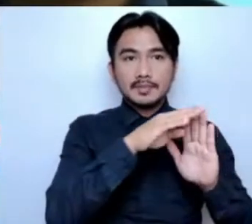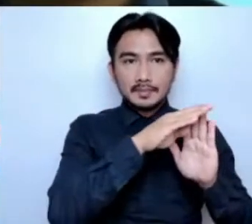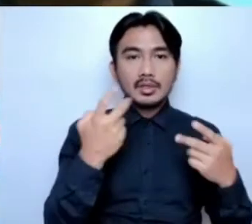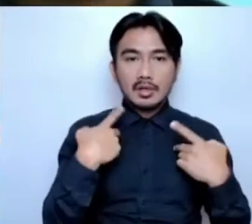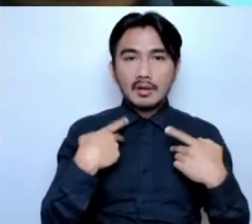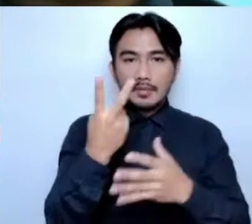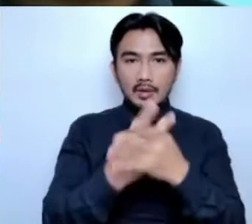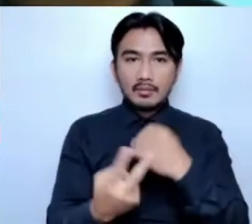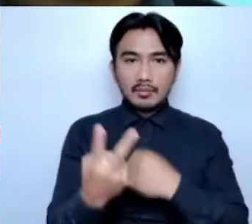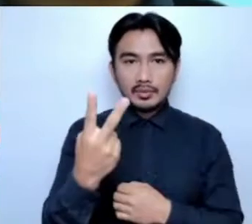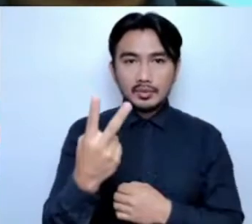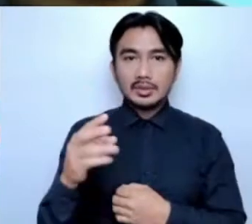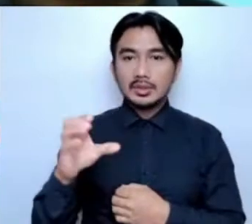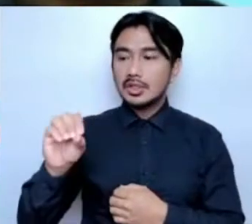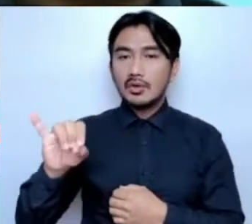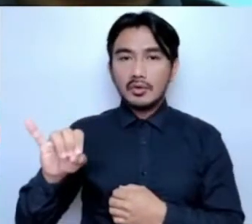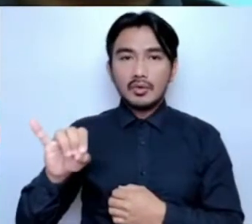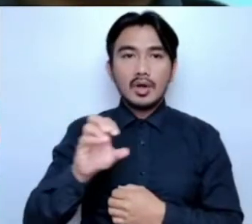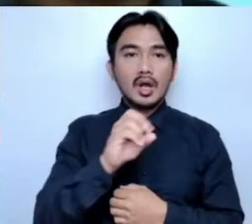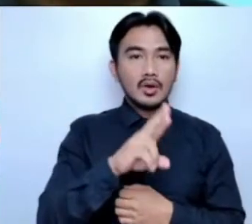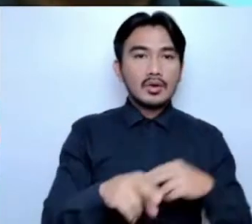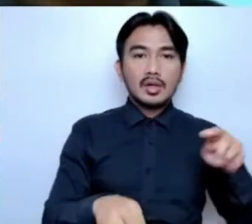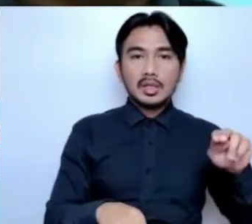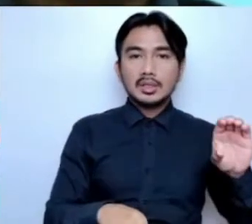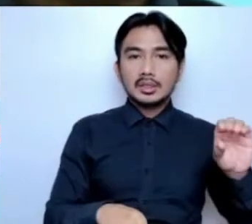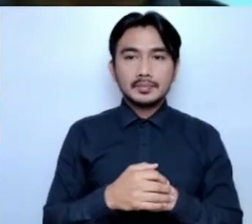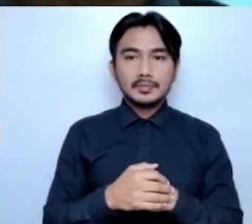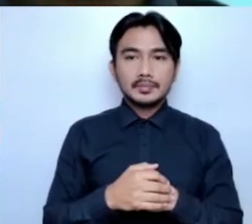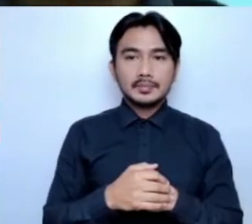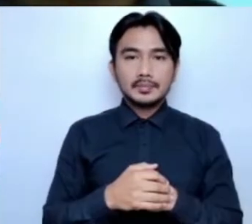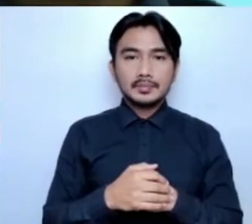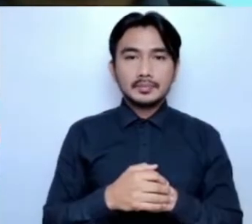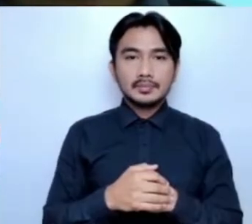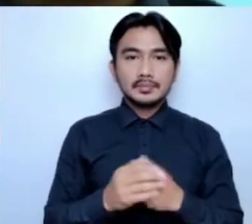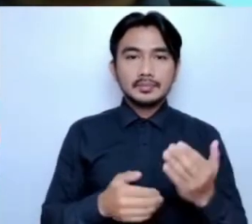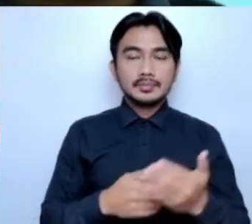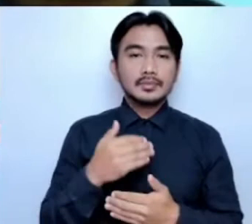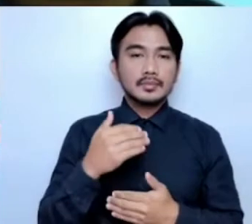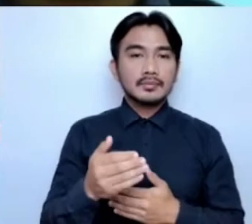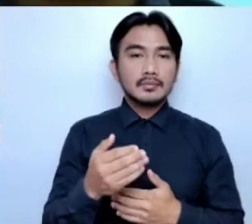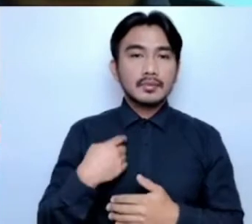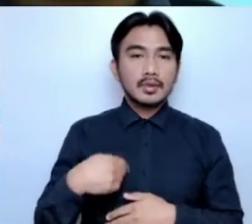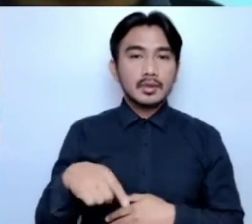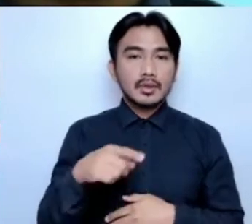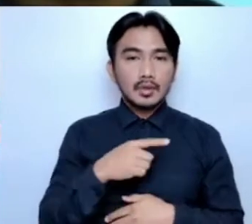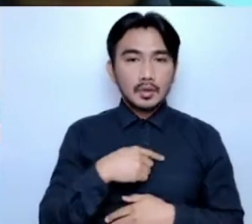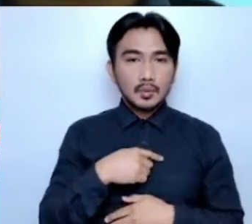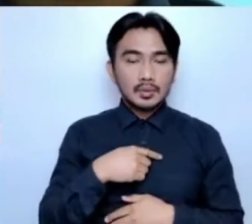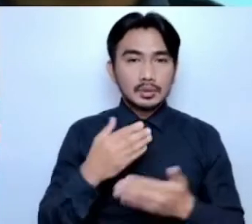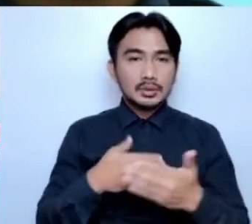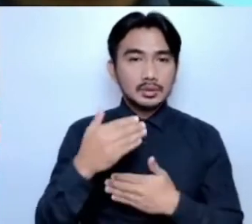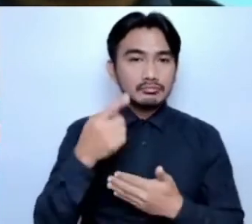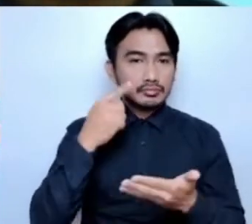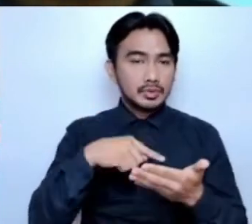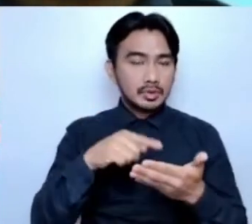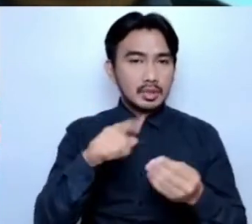NCOIs, and your non-classroom observable indicators. We will breeze through this part of our